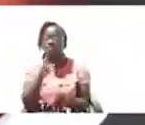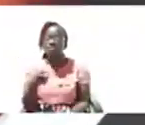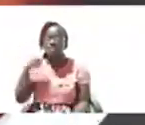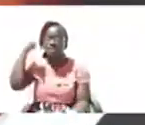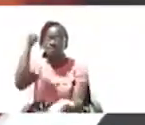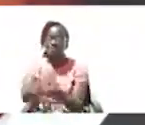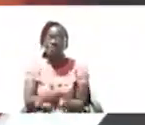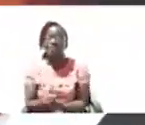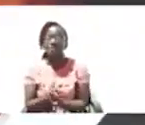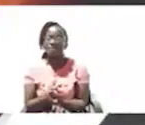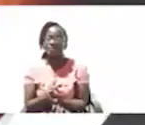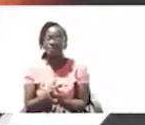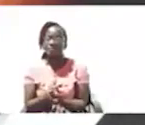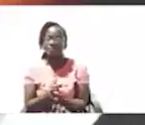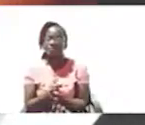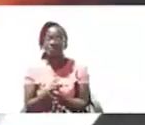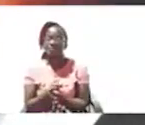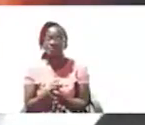Say a big amen.